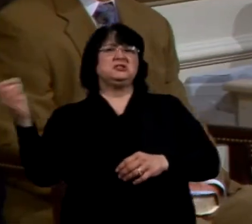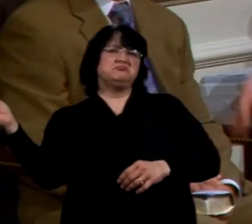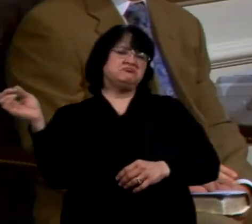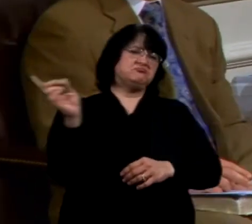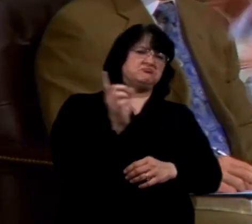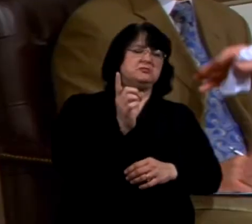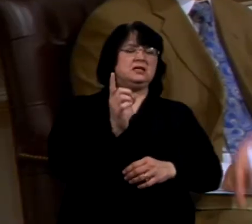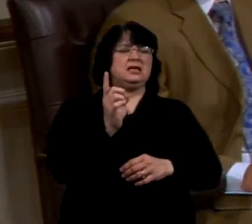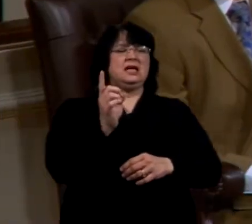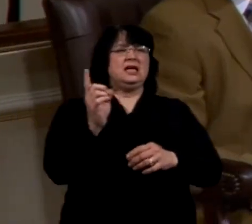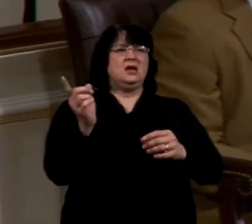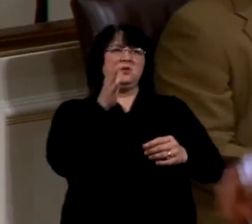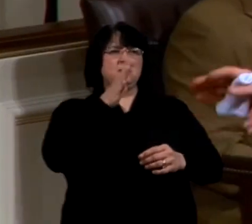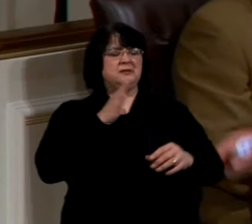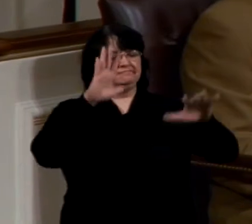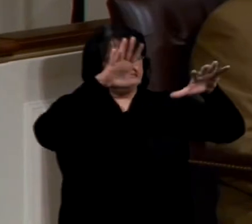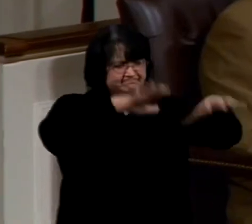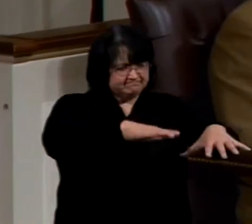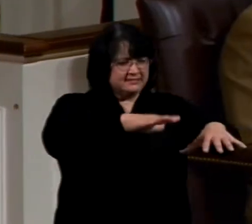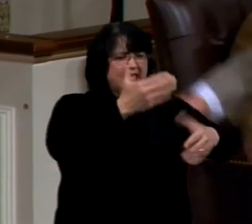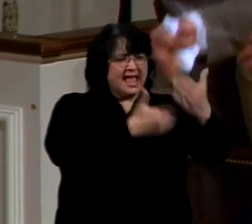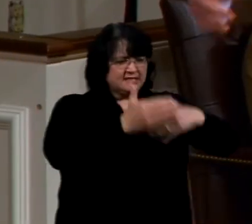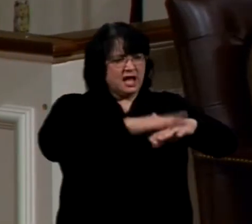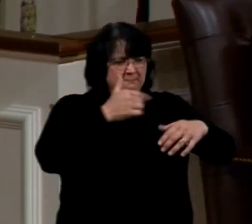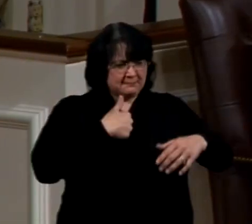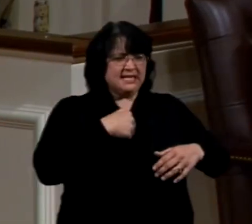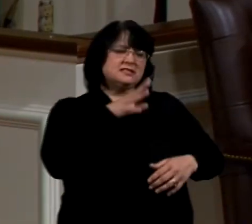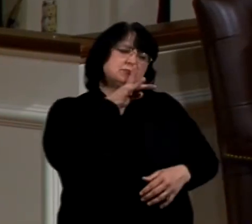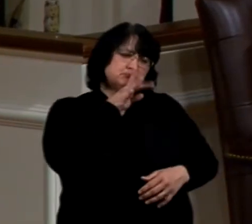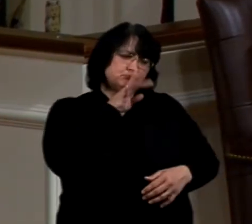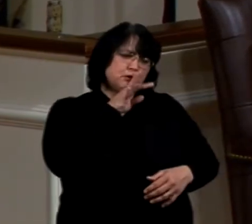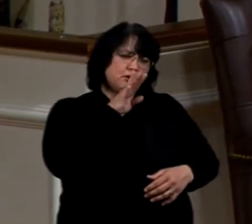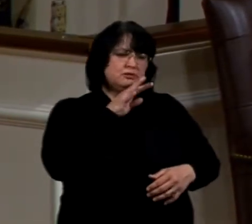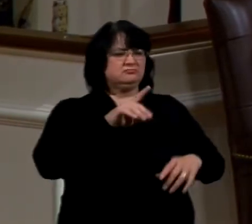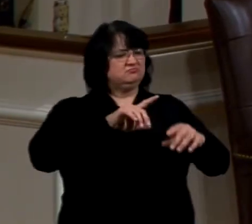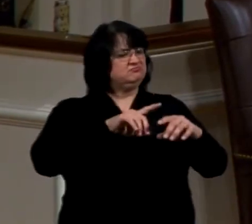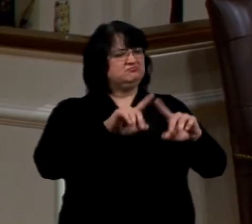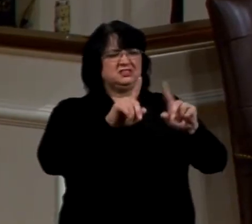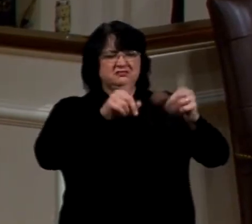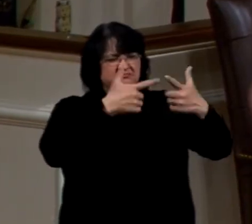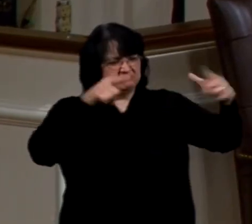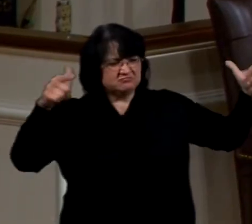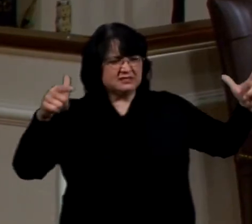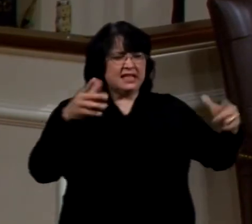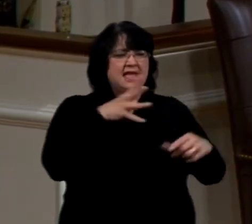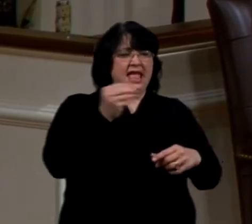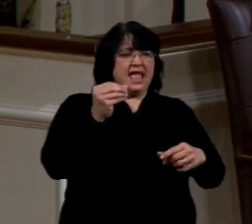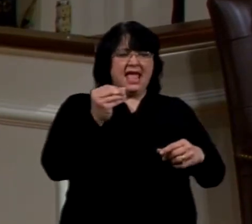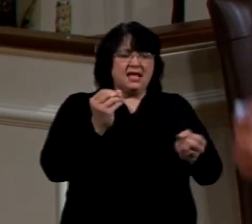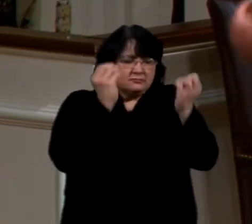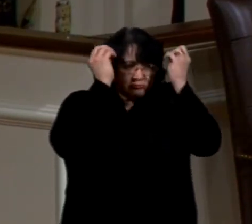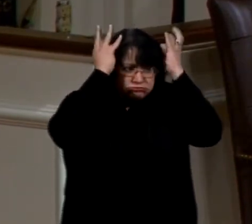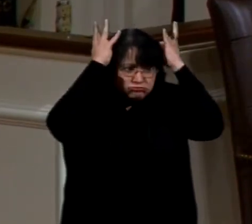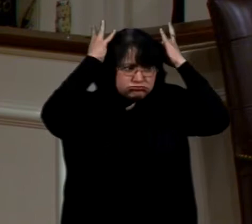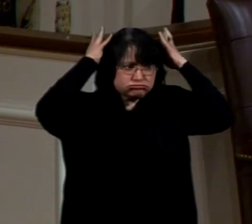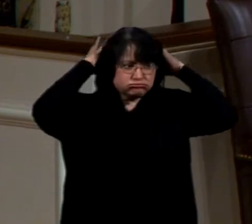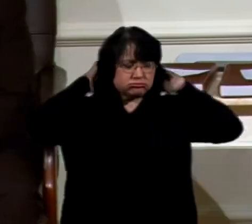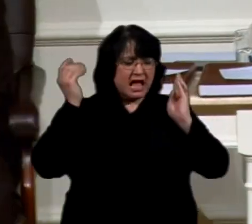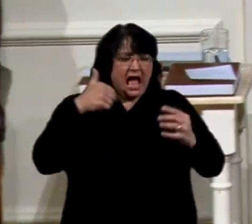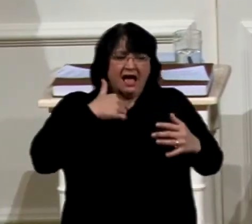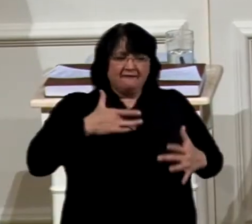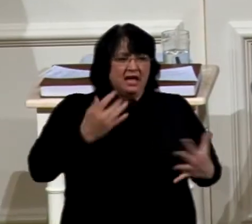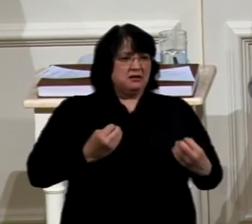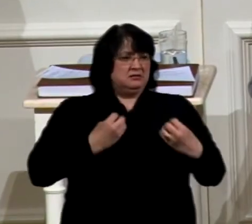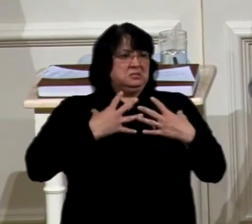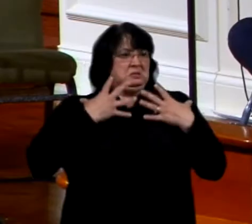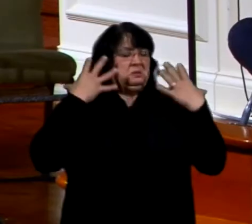preacher and she laid hands on me and spoke in tongues. And I'm telling you, preacher, just the hair stood up all over my body and I had a different feeling